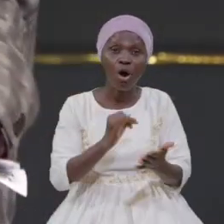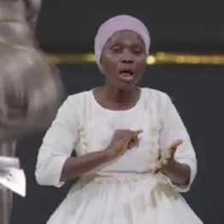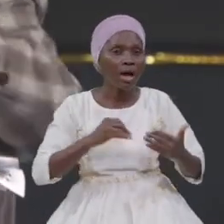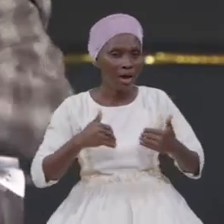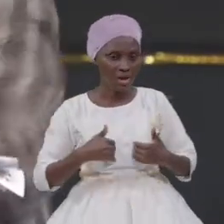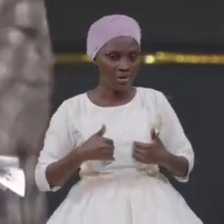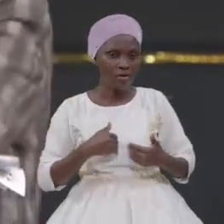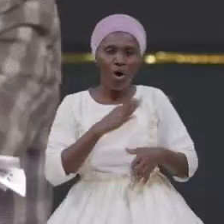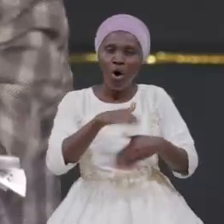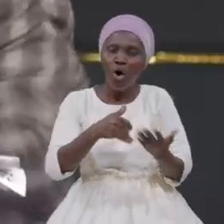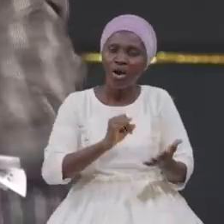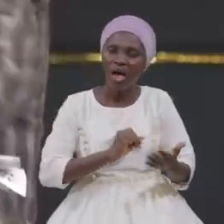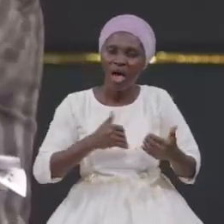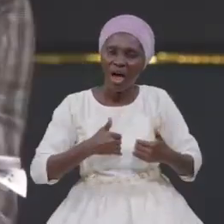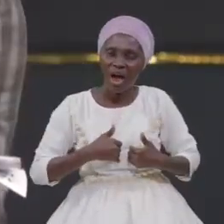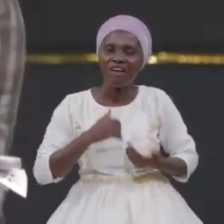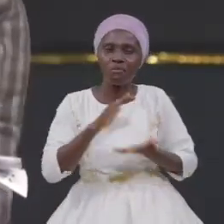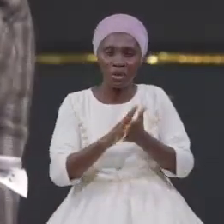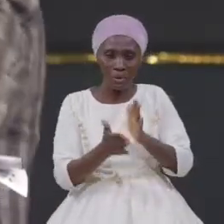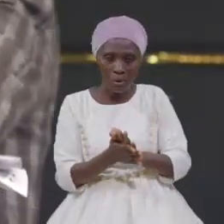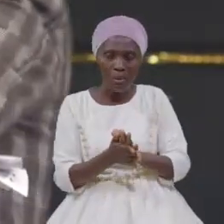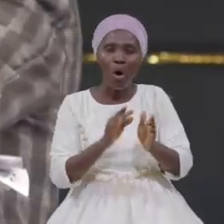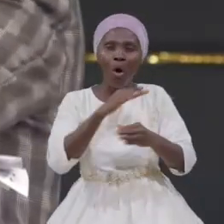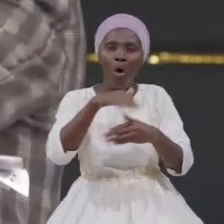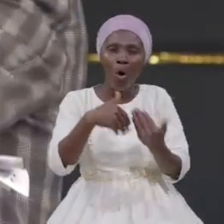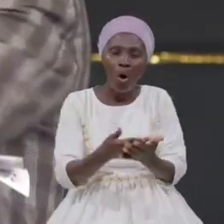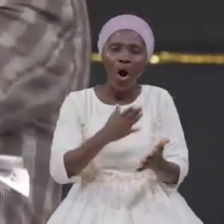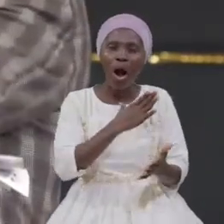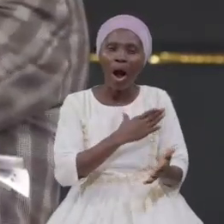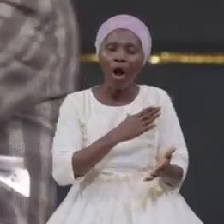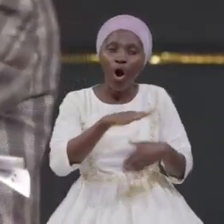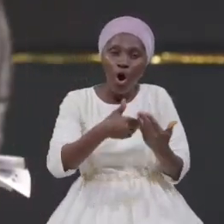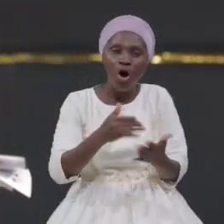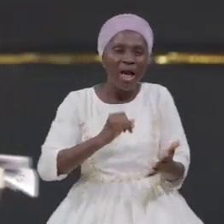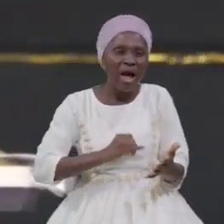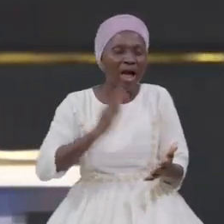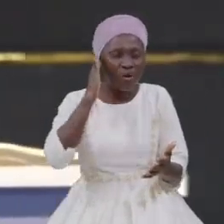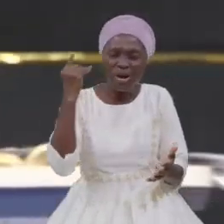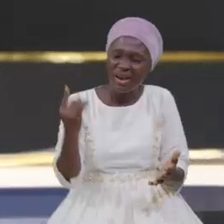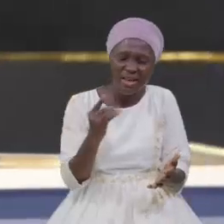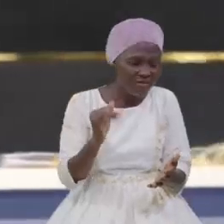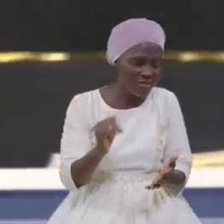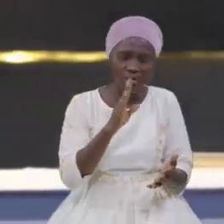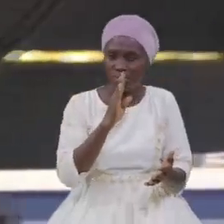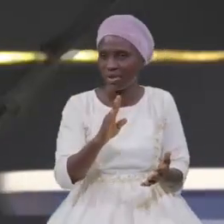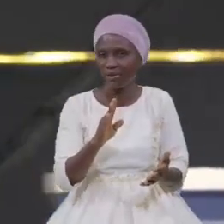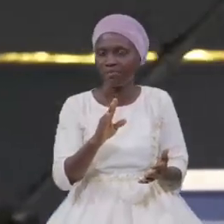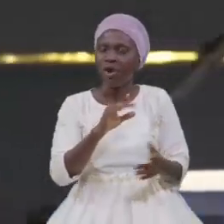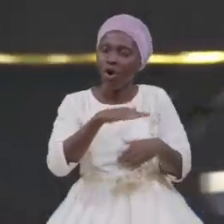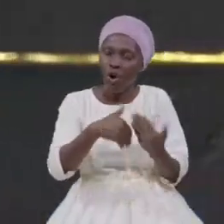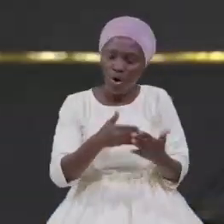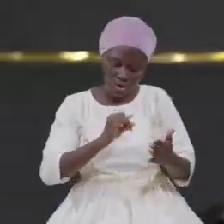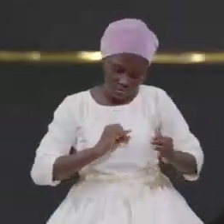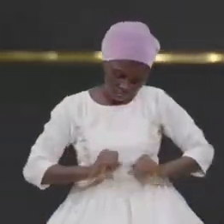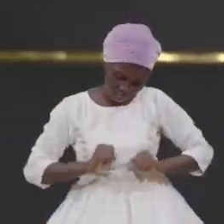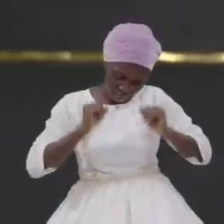have been, all I will ever be, I surrender unto Christ